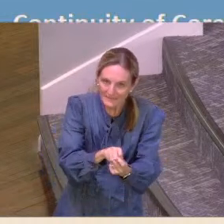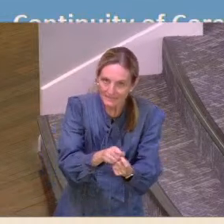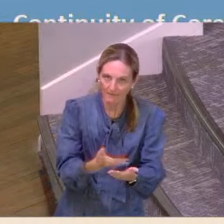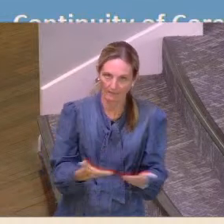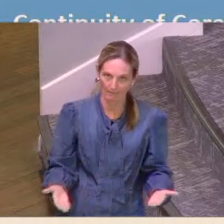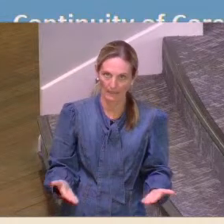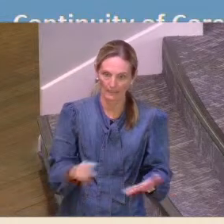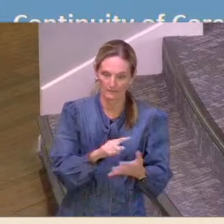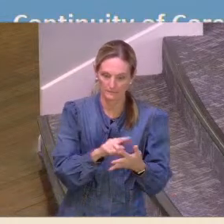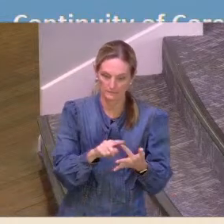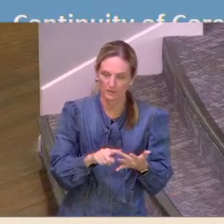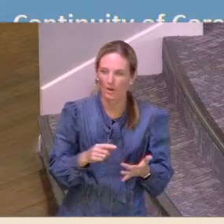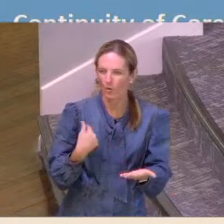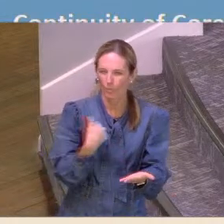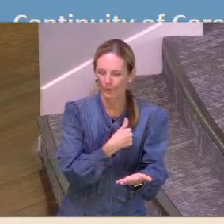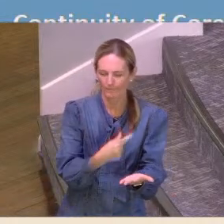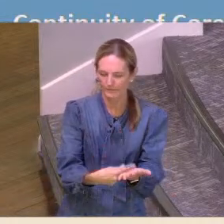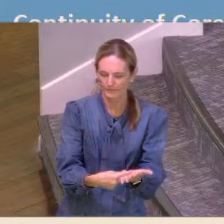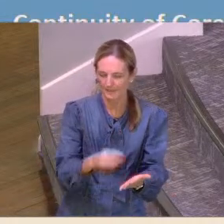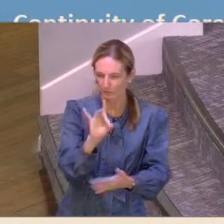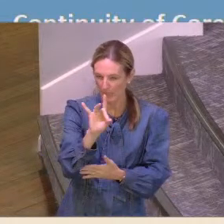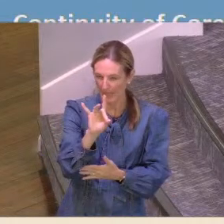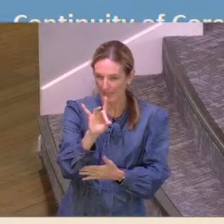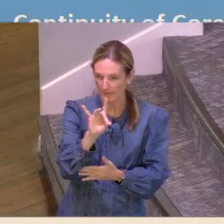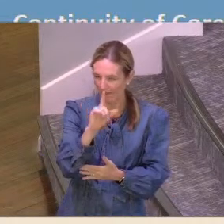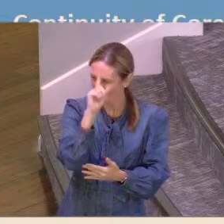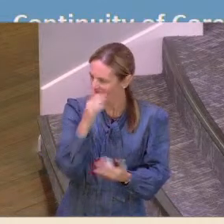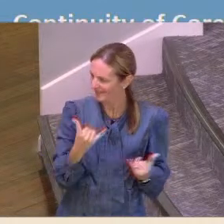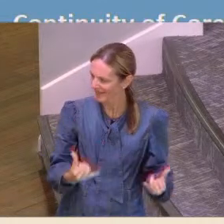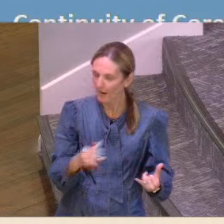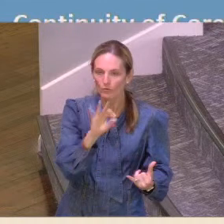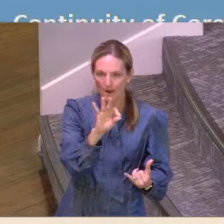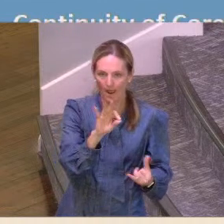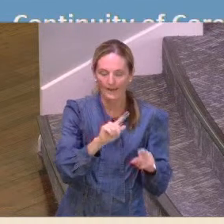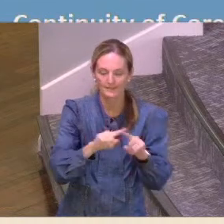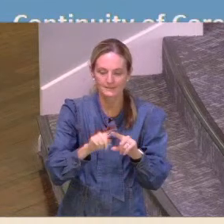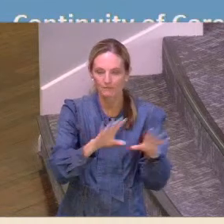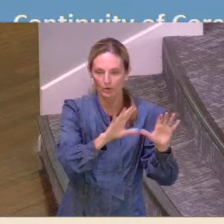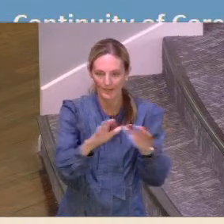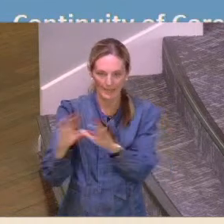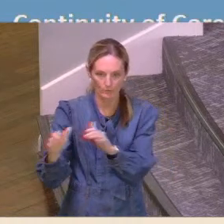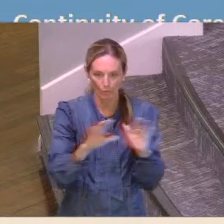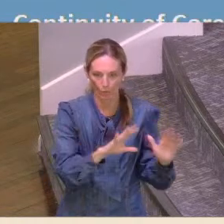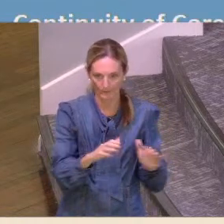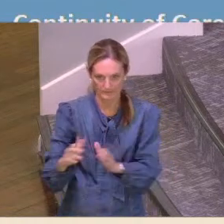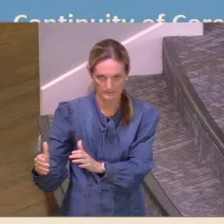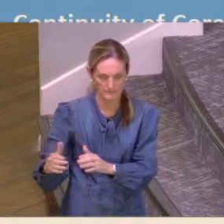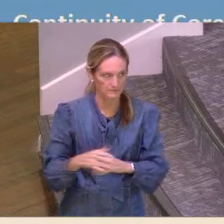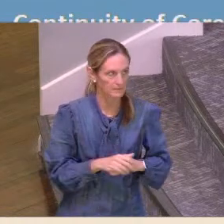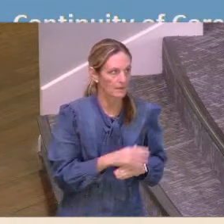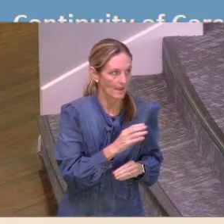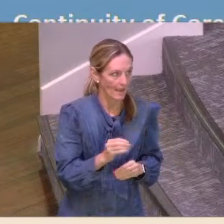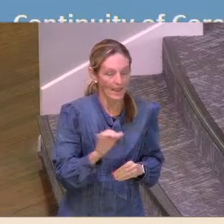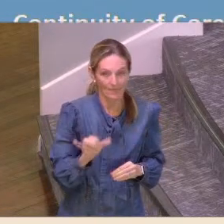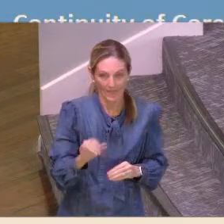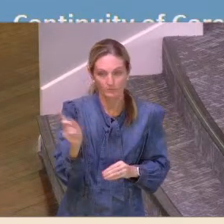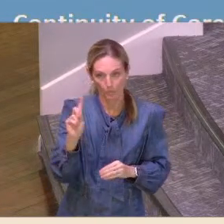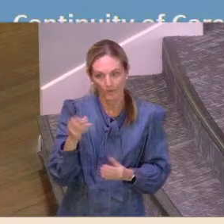We've talked about these in the past. There's 8, and I think now 9 different categories which those ARP and ESSER funds have to be